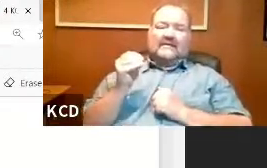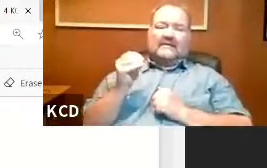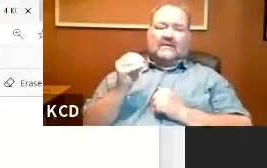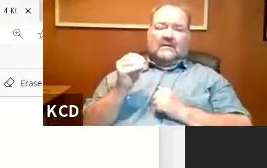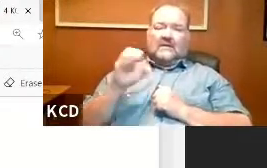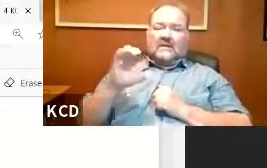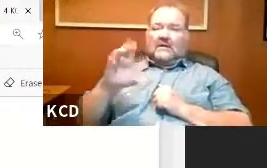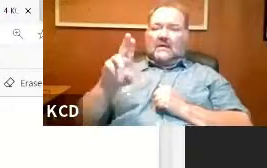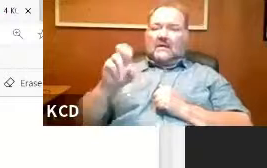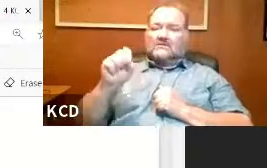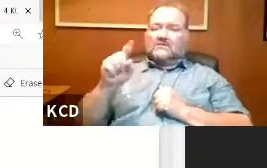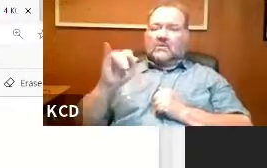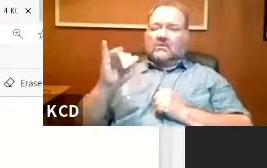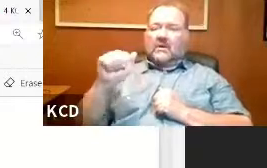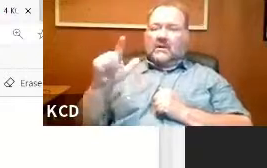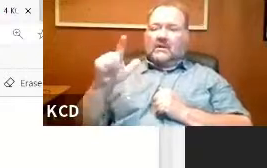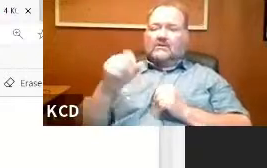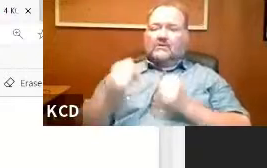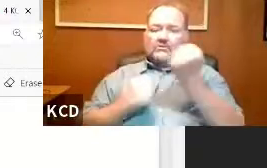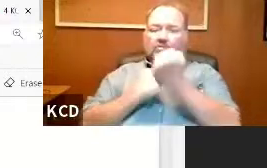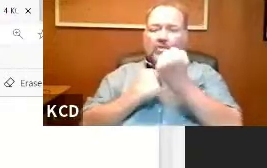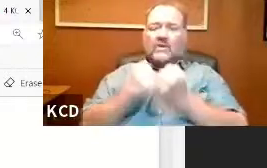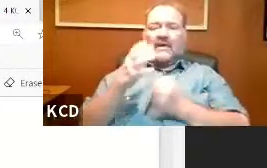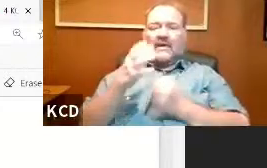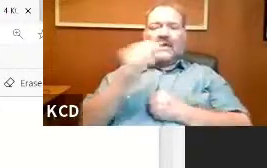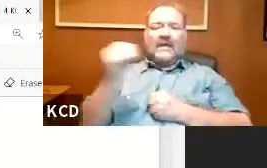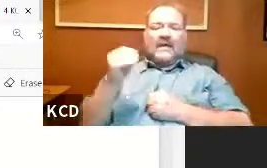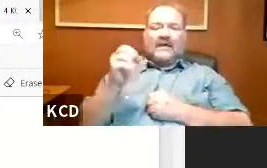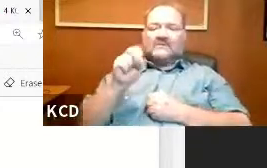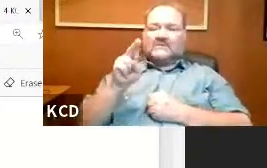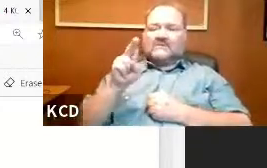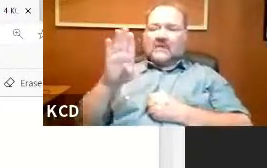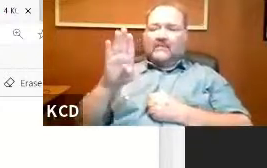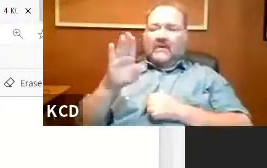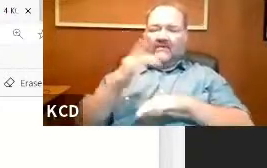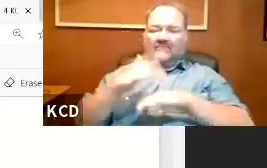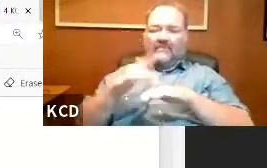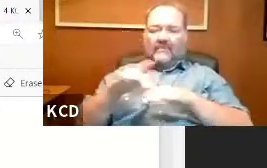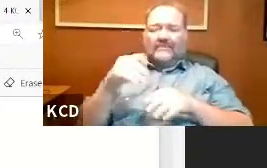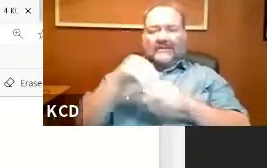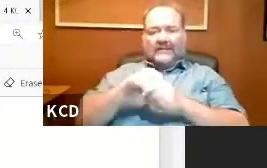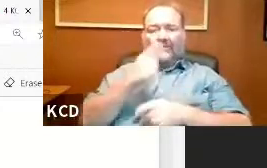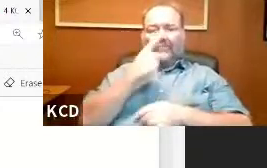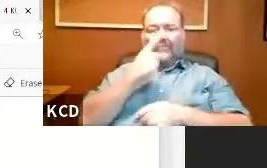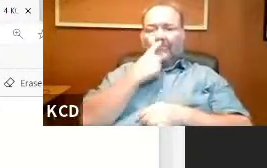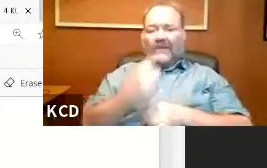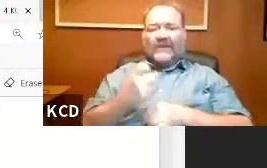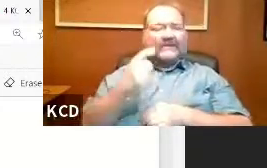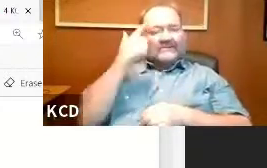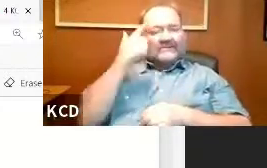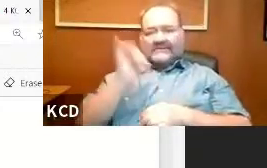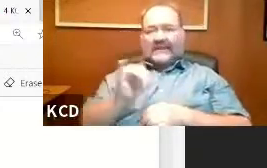custodial support and substitute availability remain in red as they have in previous weeks.